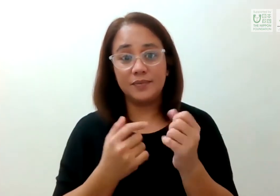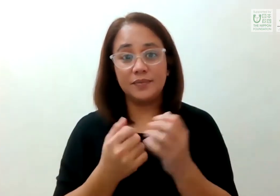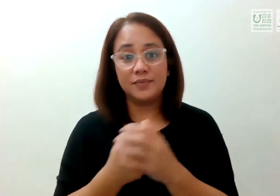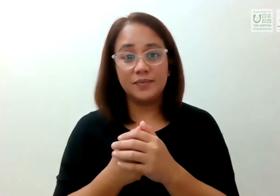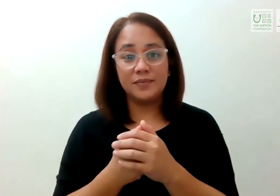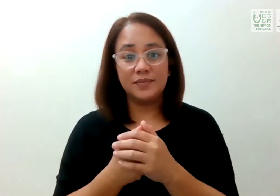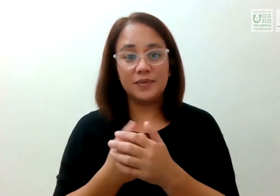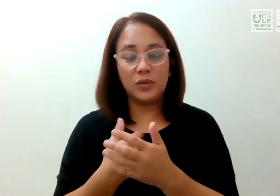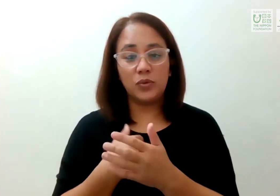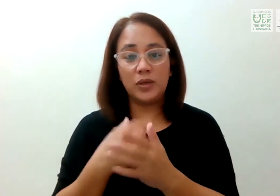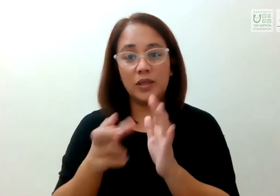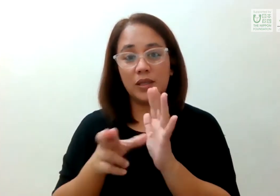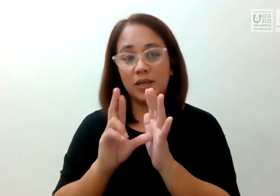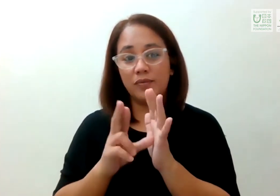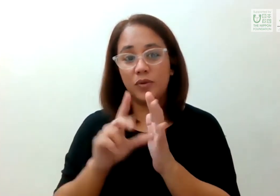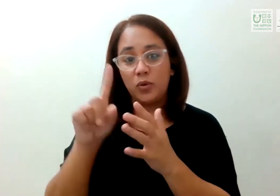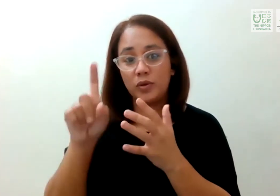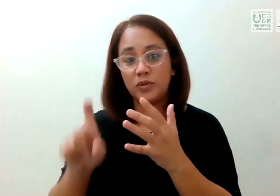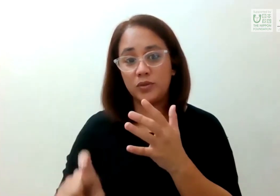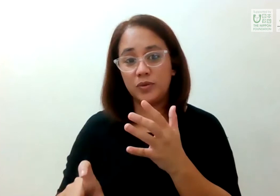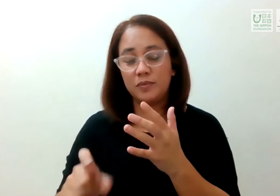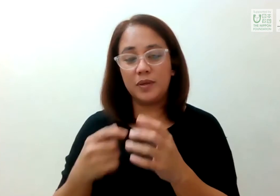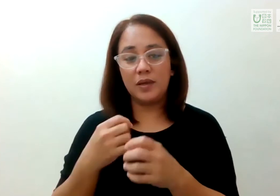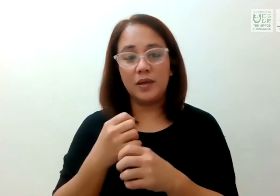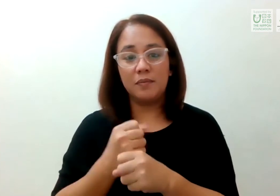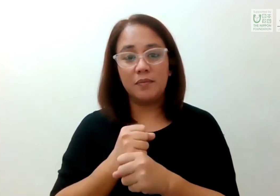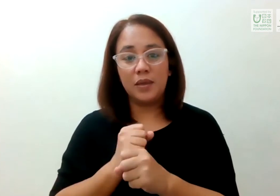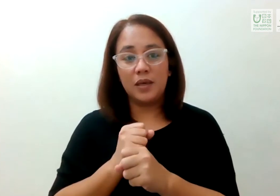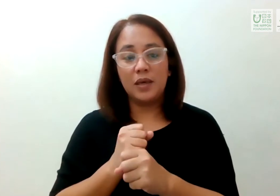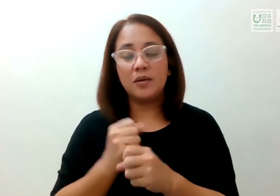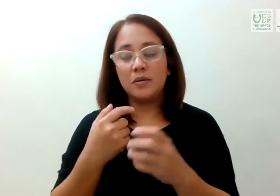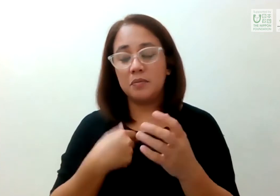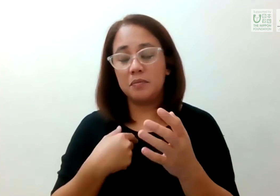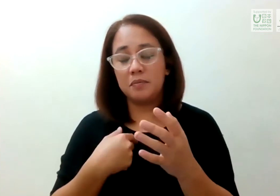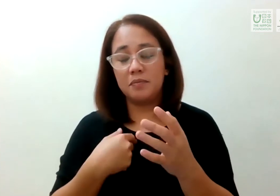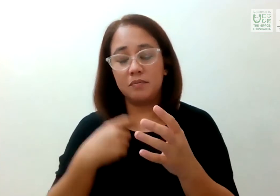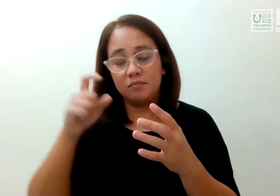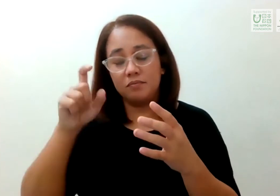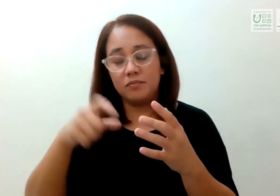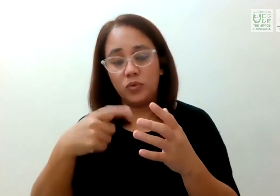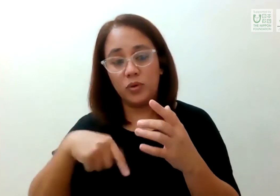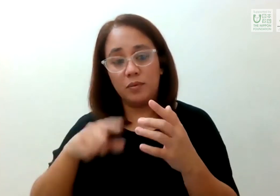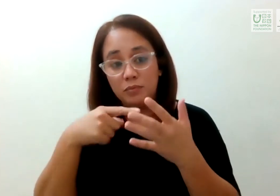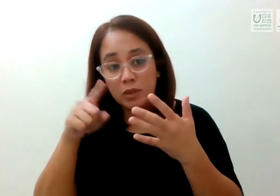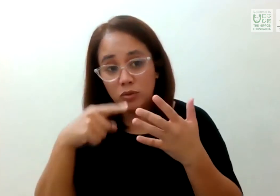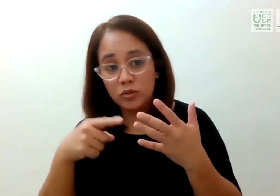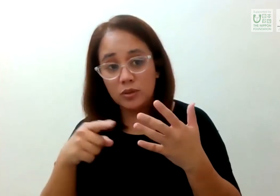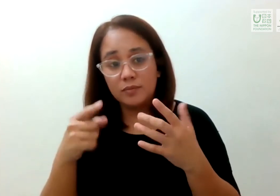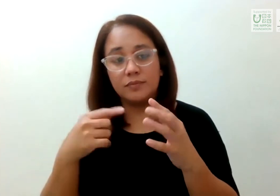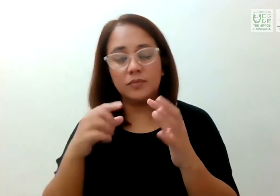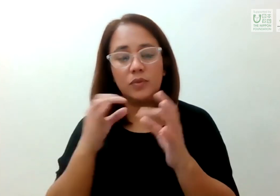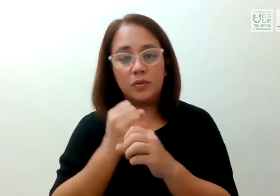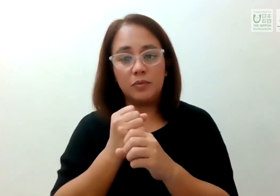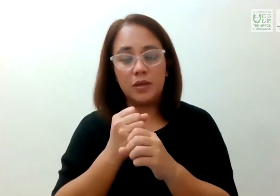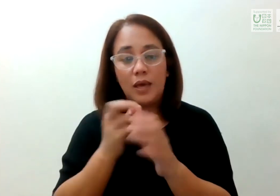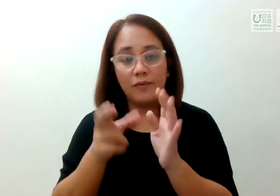review questions because I want to make sure we get through the review questions before we start on anything